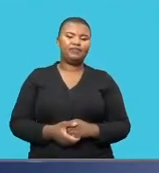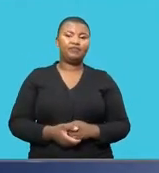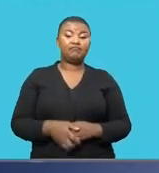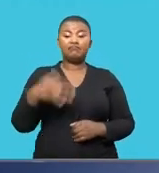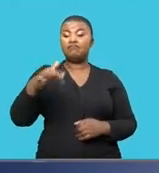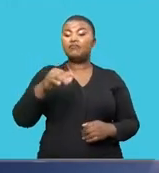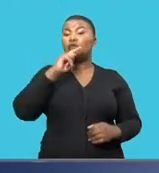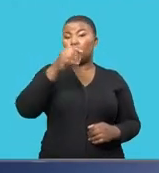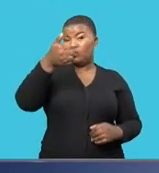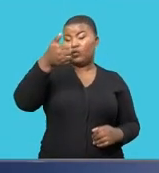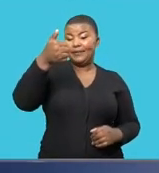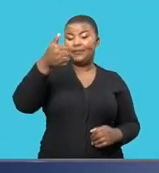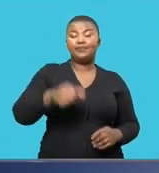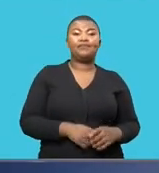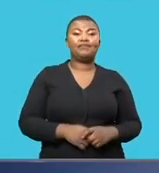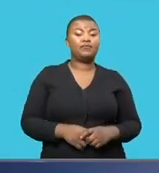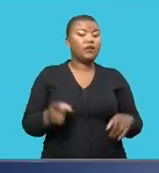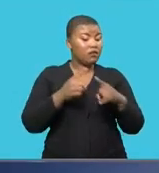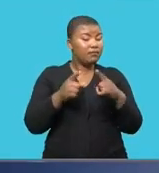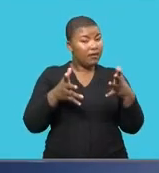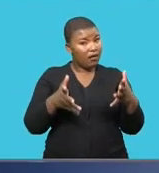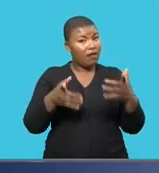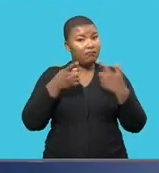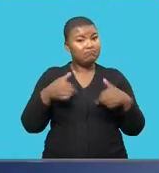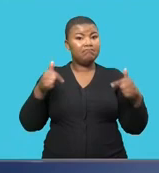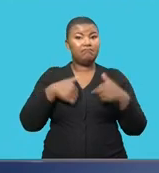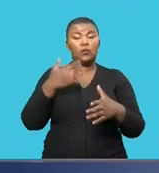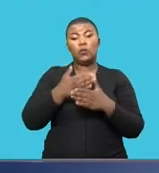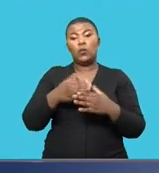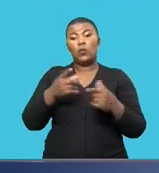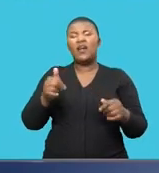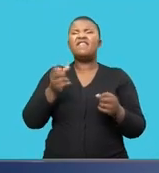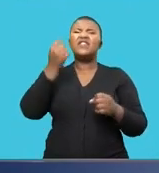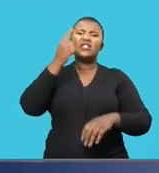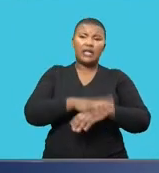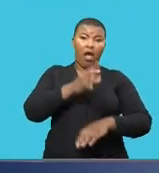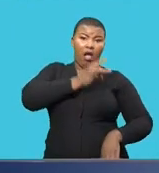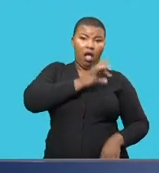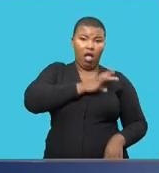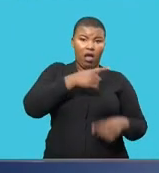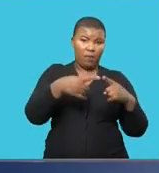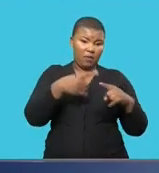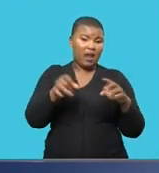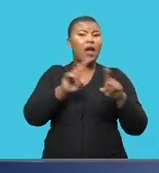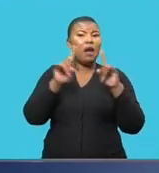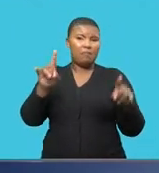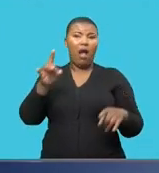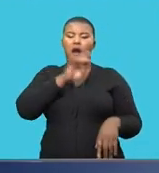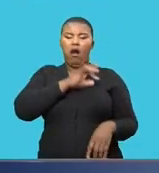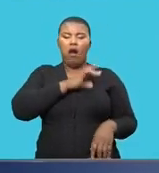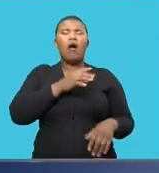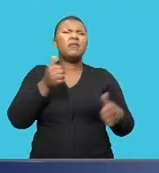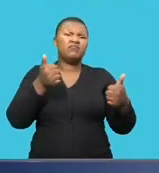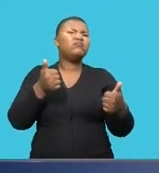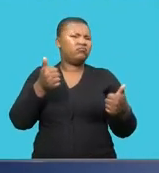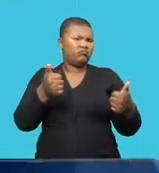good. Just our players were panicking. They were scared. It's the first time to play this tournament. This side were panicking, they were scared. But